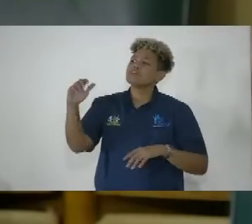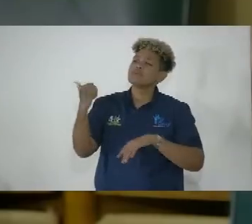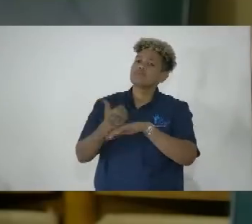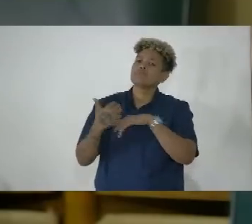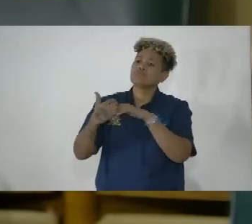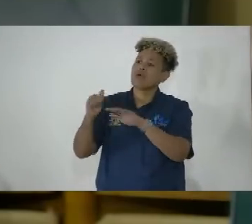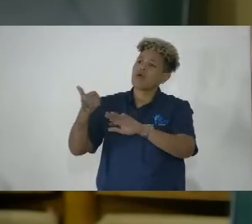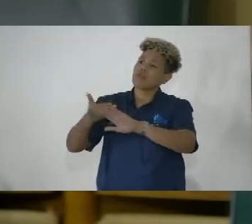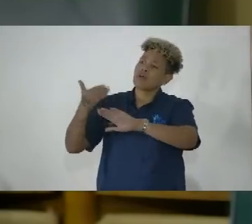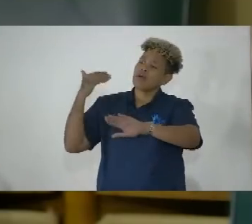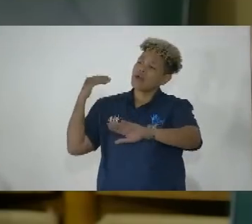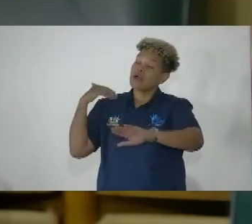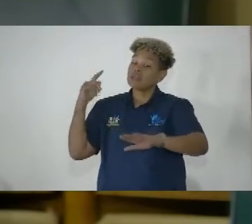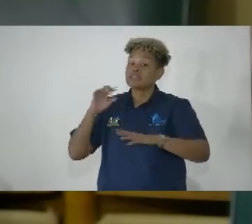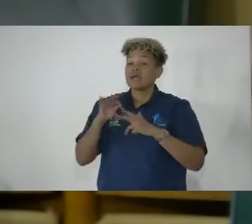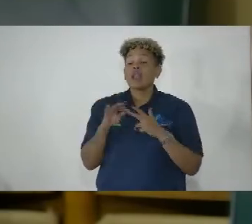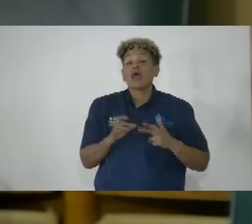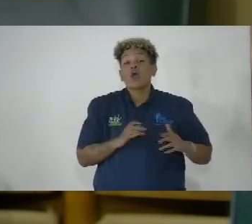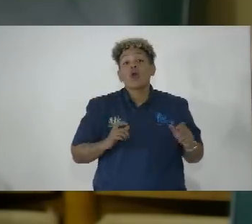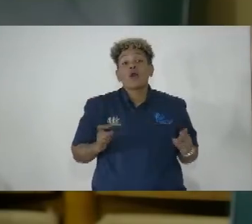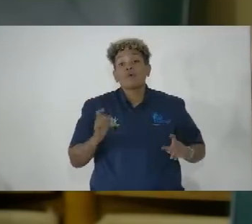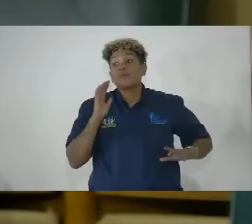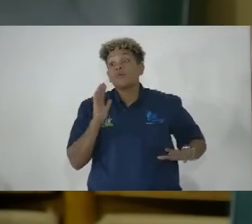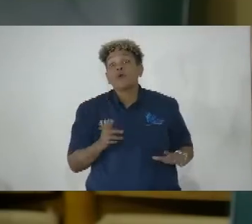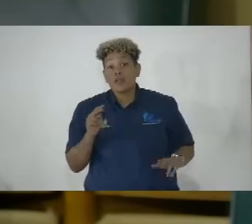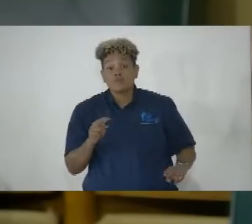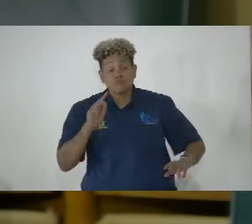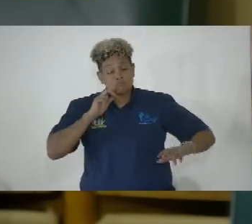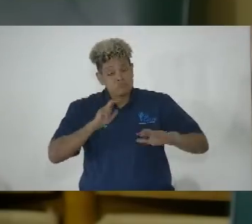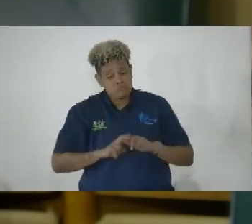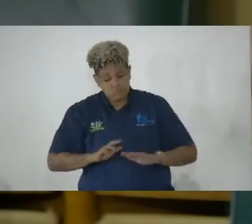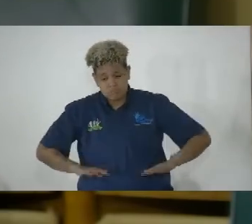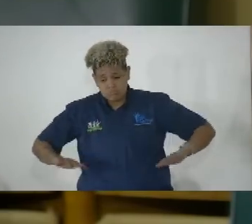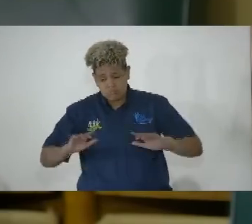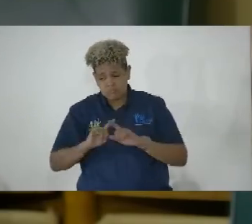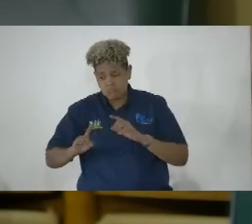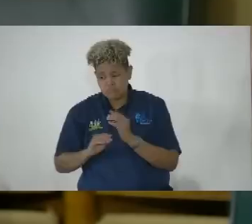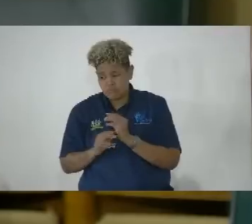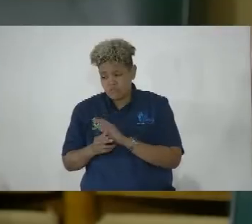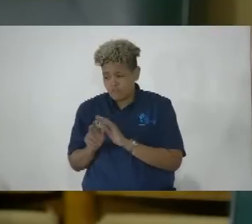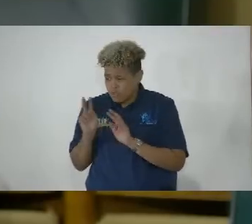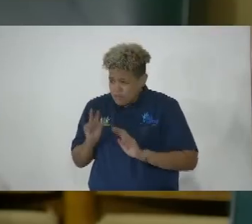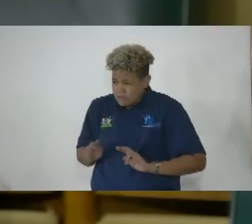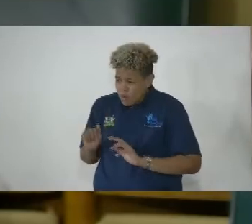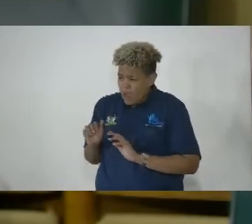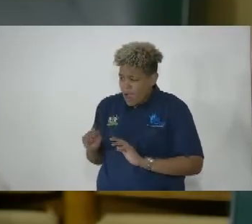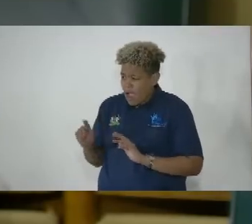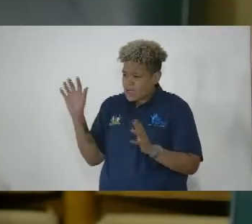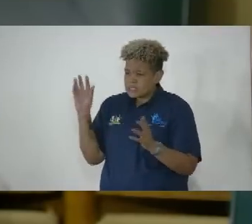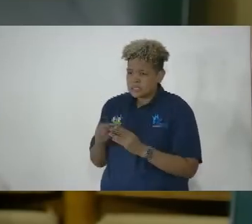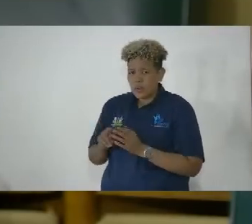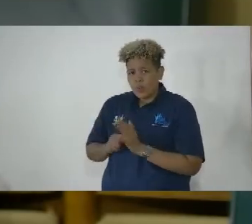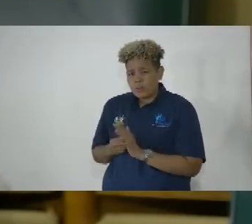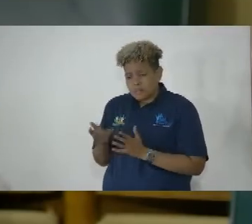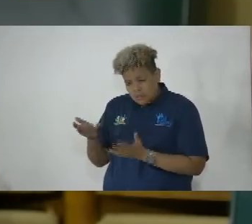other place, a Joint Select Committee will sit to review this act in its entirety.